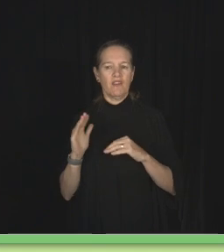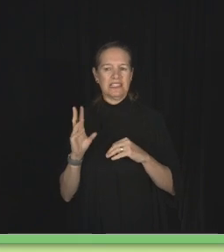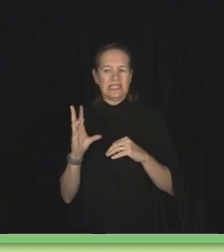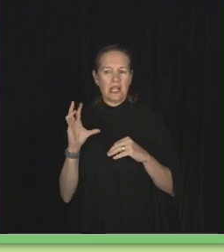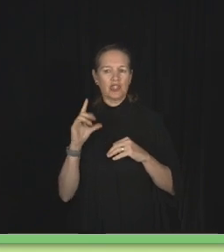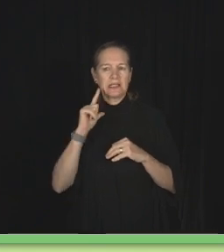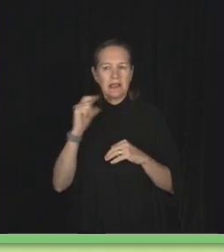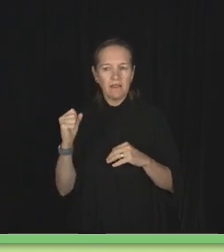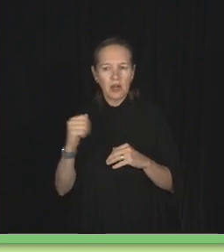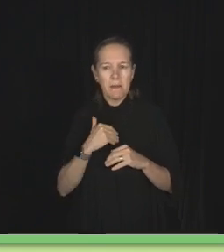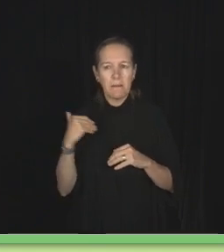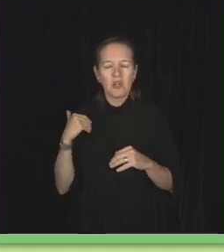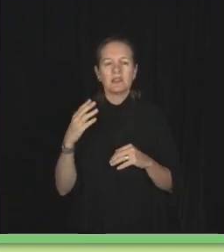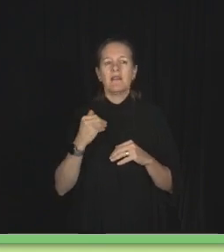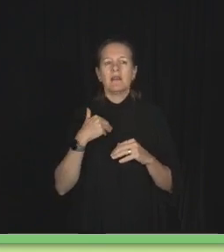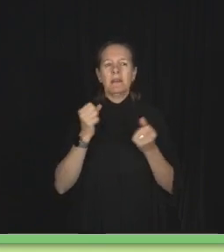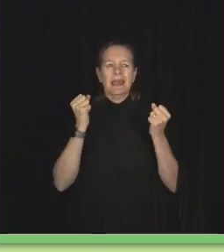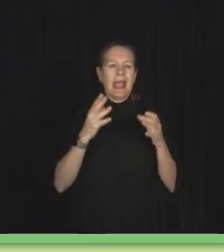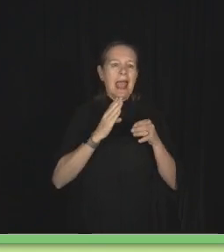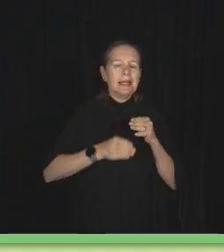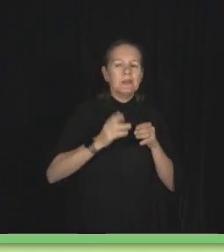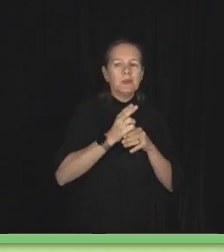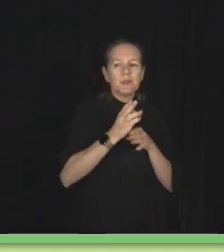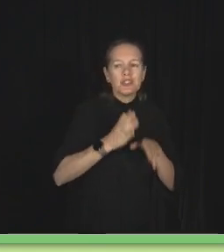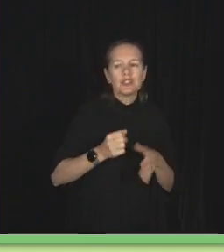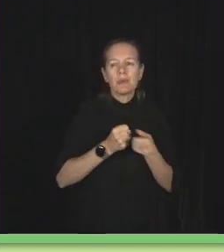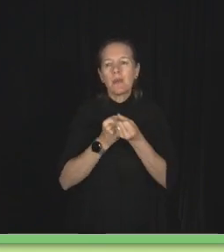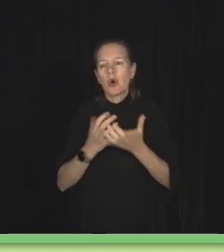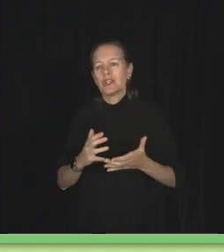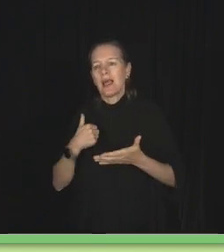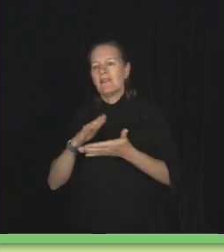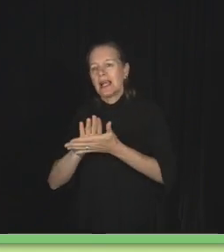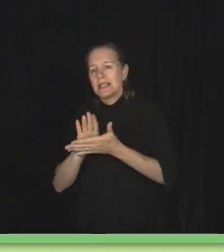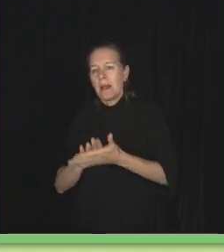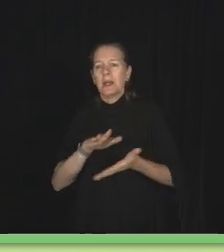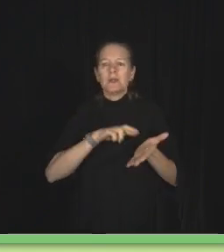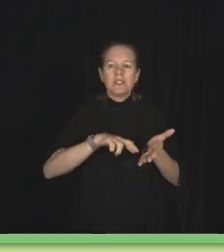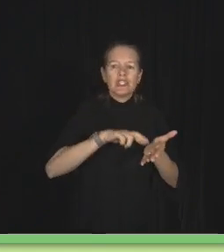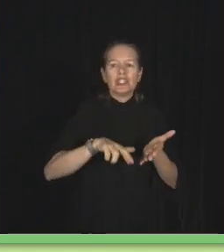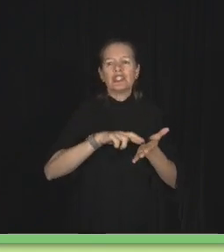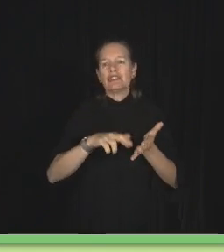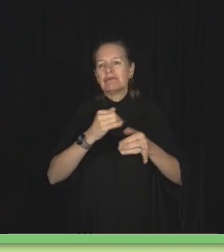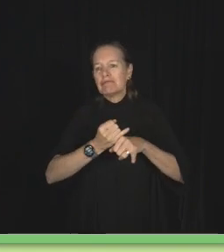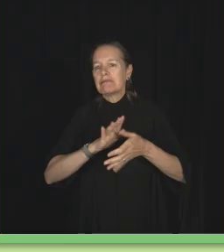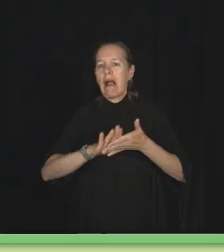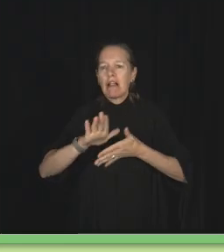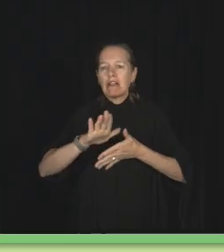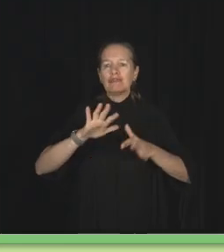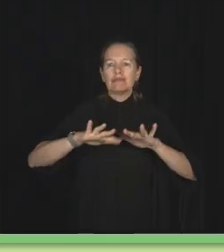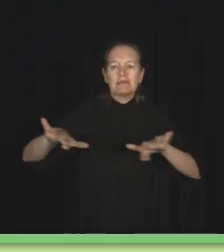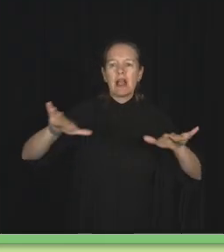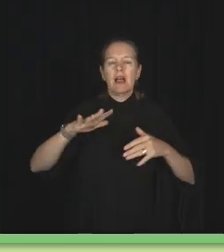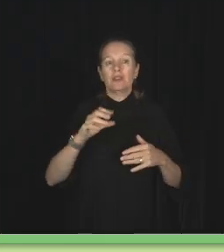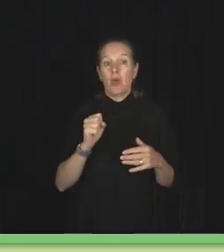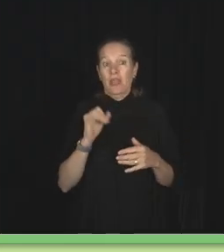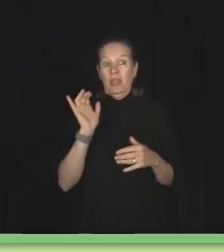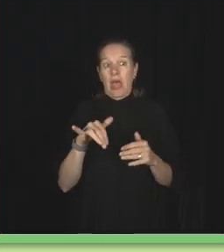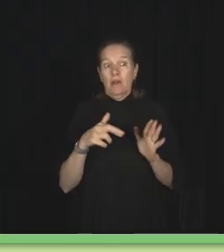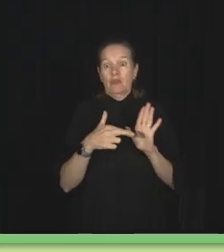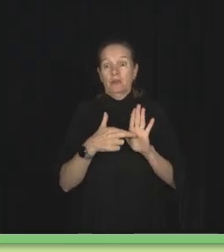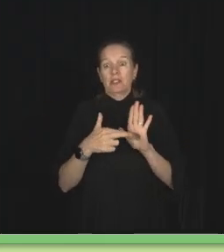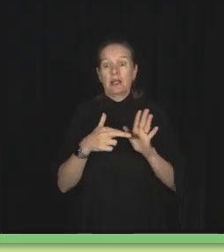of end user supporters. We have academic institutions and research institutions. And it really does represent